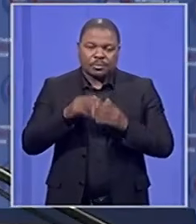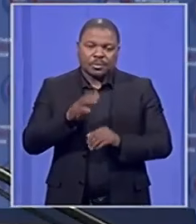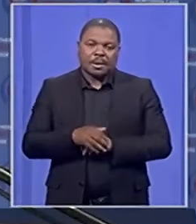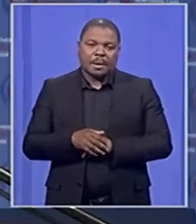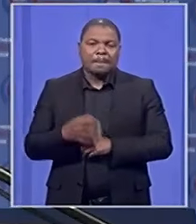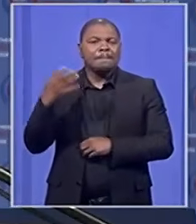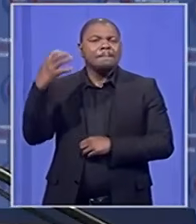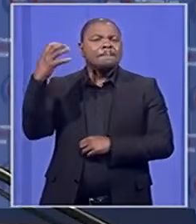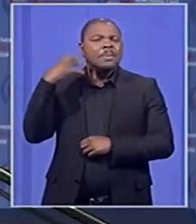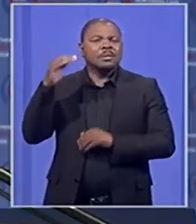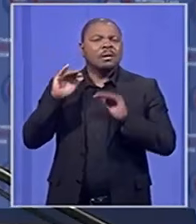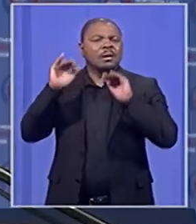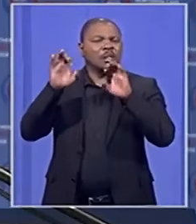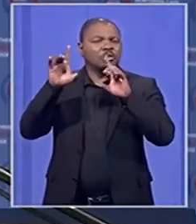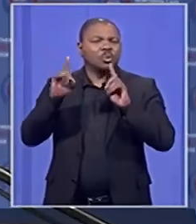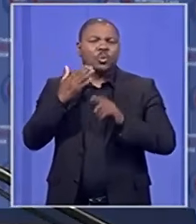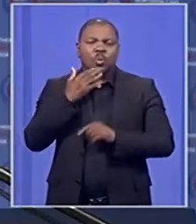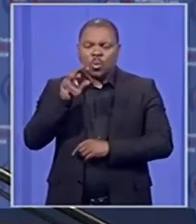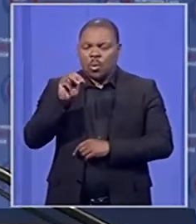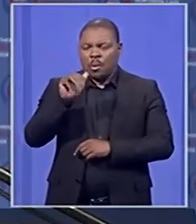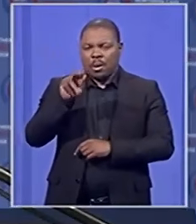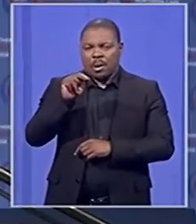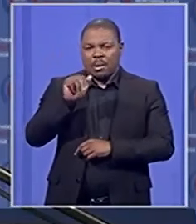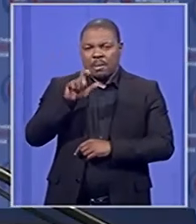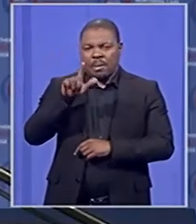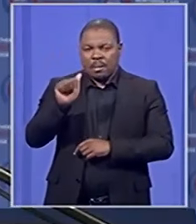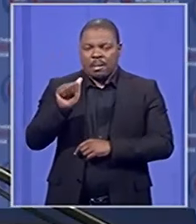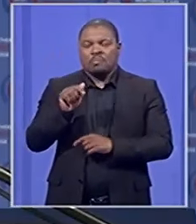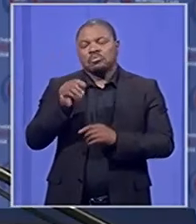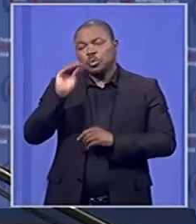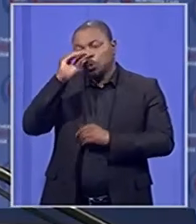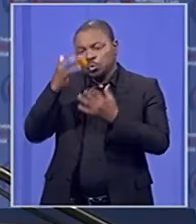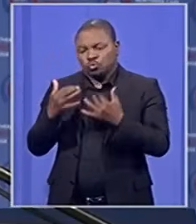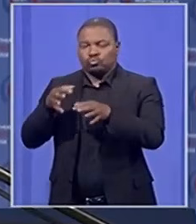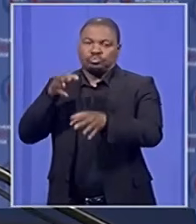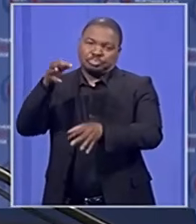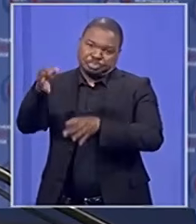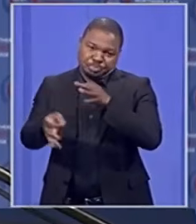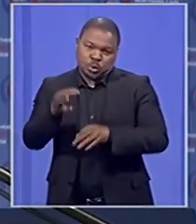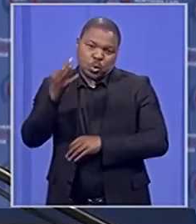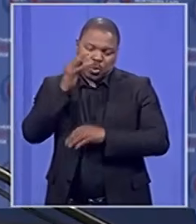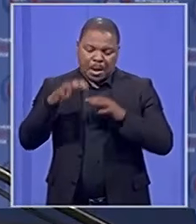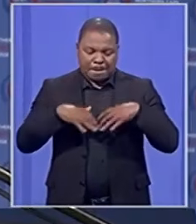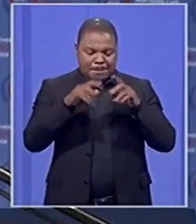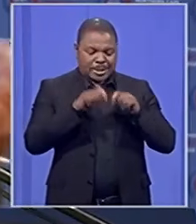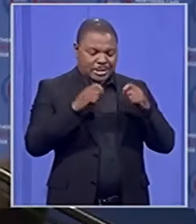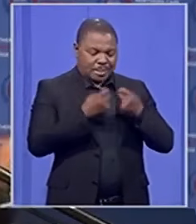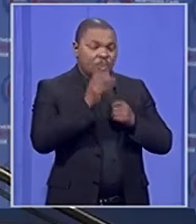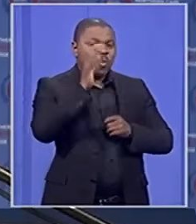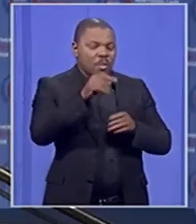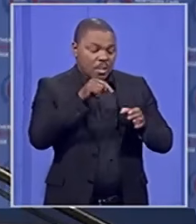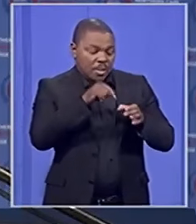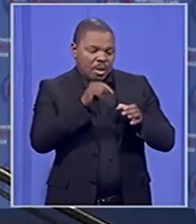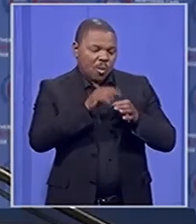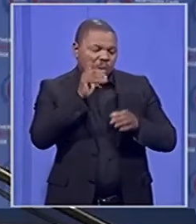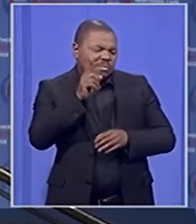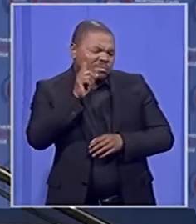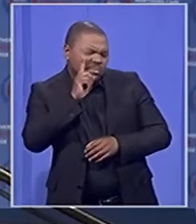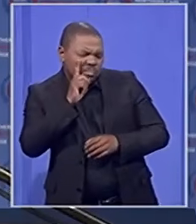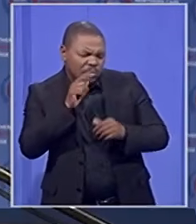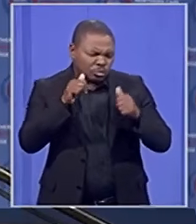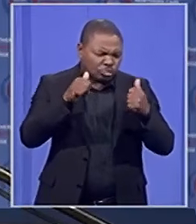Buti Manamela o na buisana le babega dikgang mme o itsisitse fa go tla tlhamiwa setlhopha seo se tla samaganang le dikgwetlo